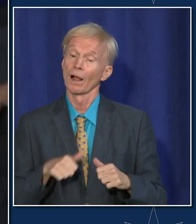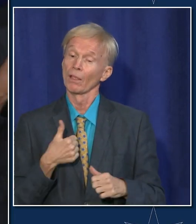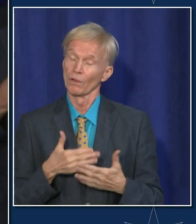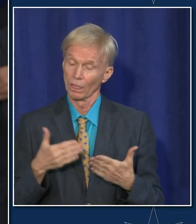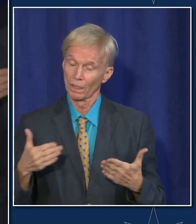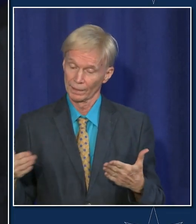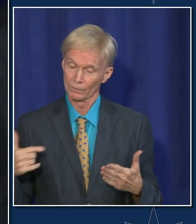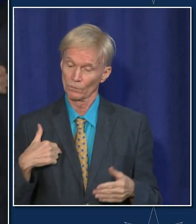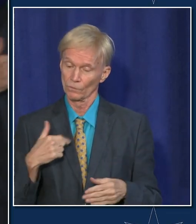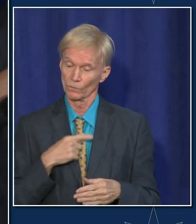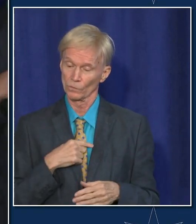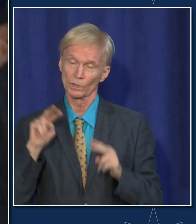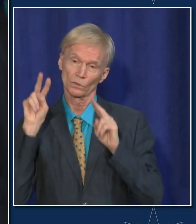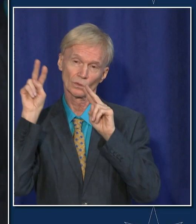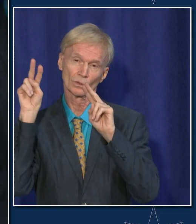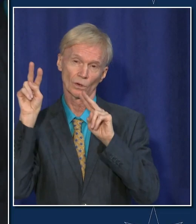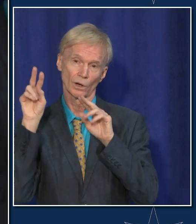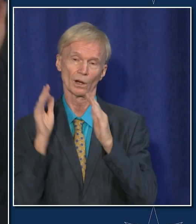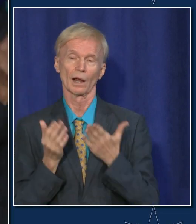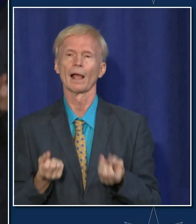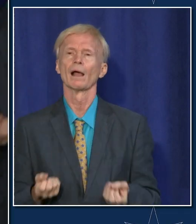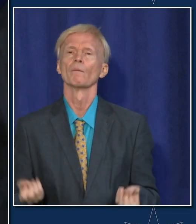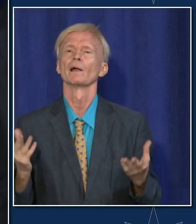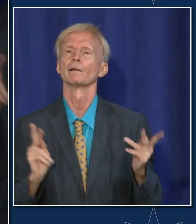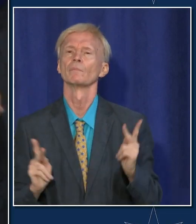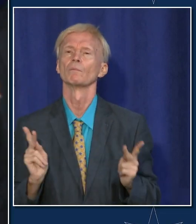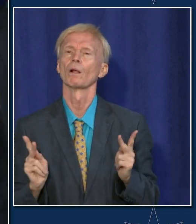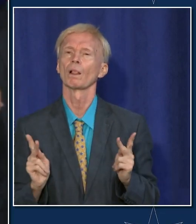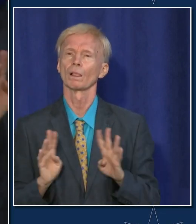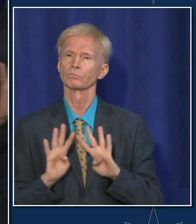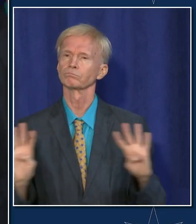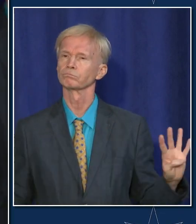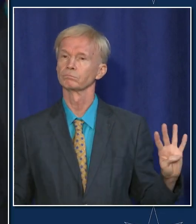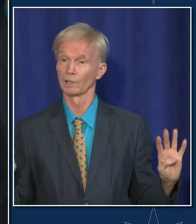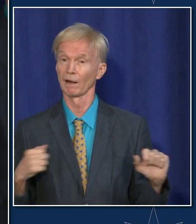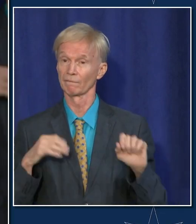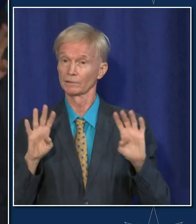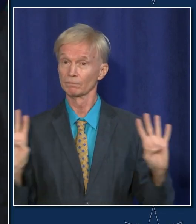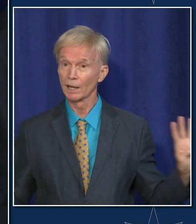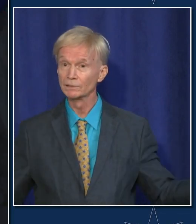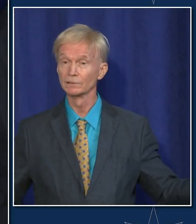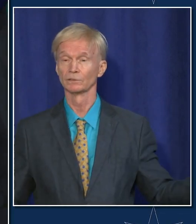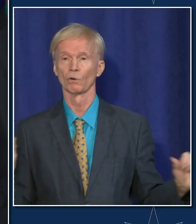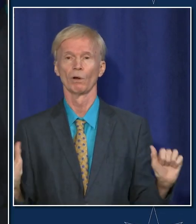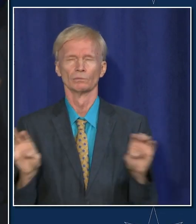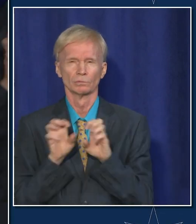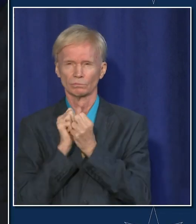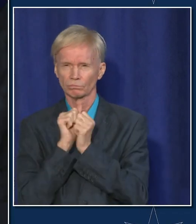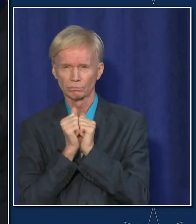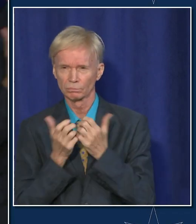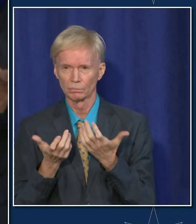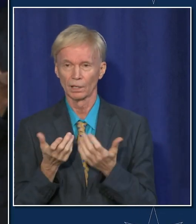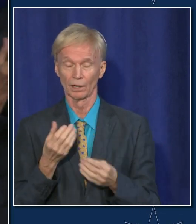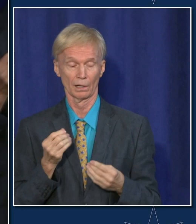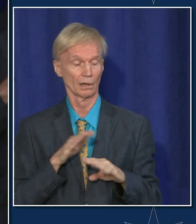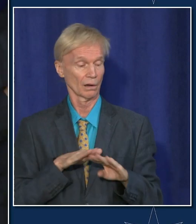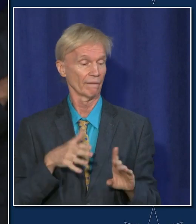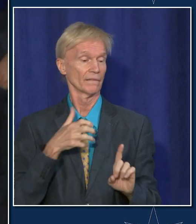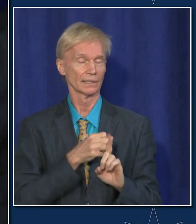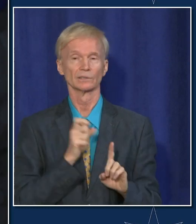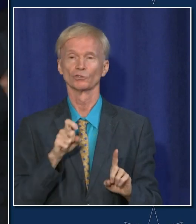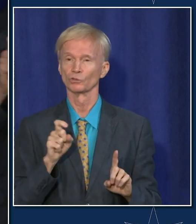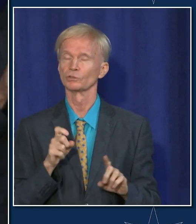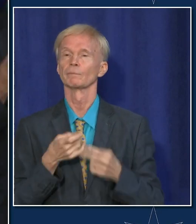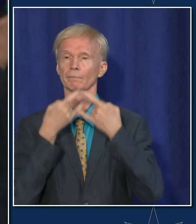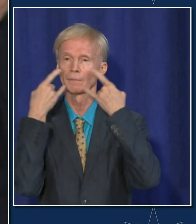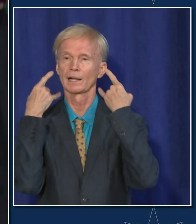at an event and the ability to space and then potentially if folks are unvaccinated, to be able to mask as